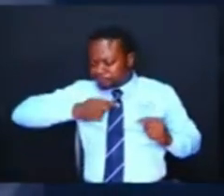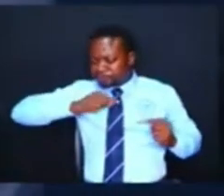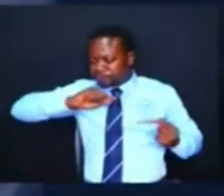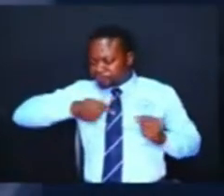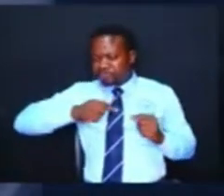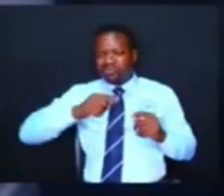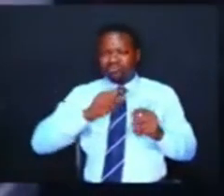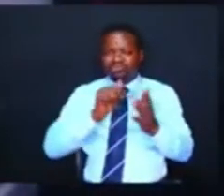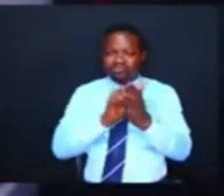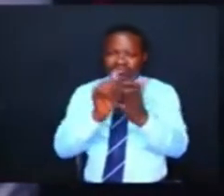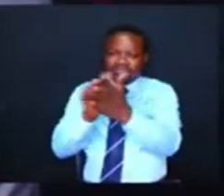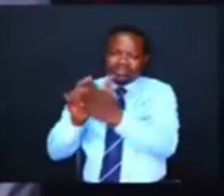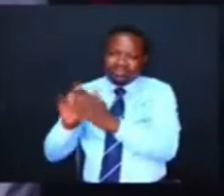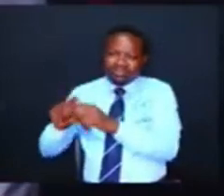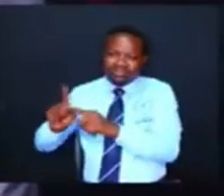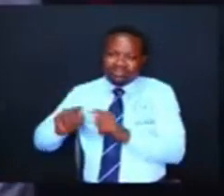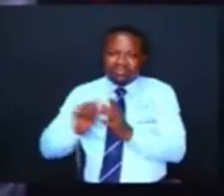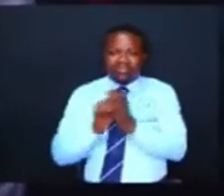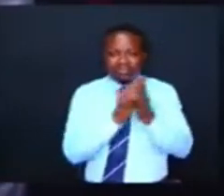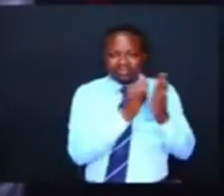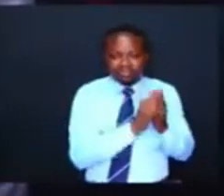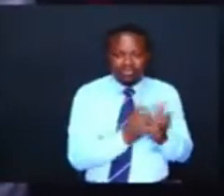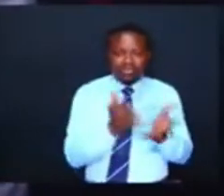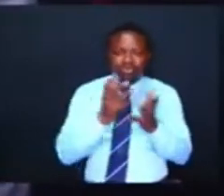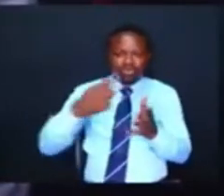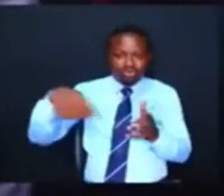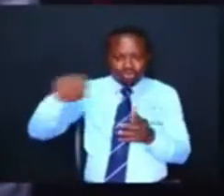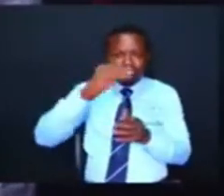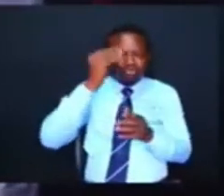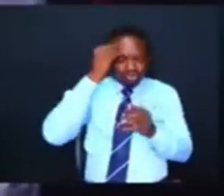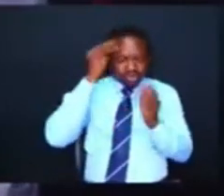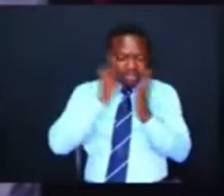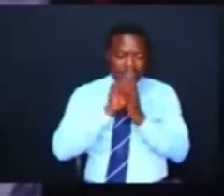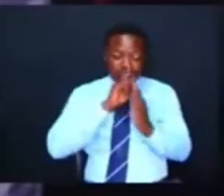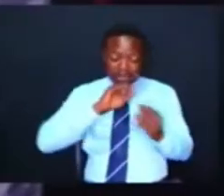aware of the dangers of